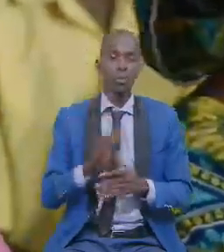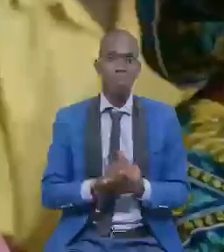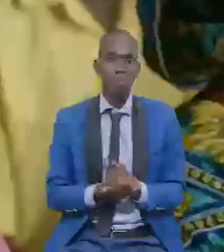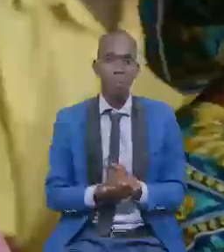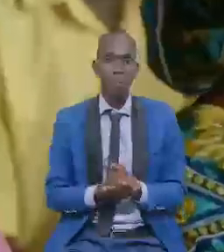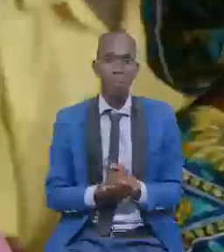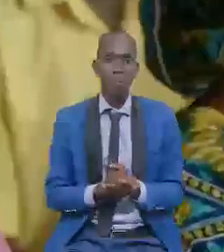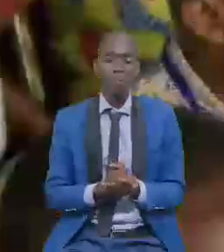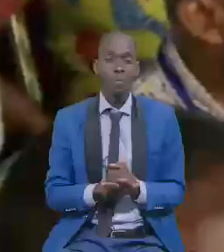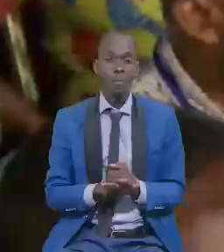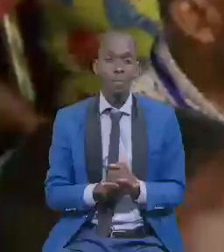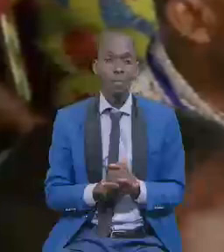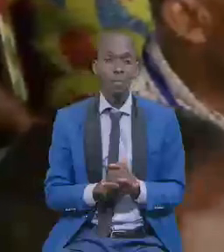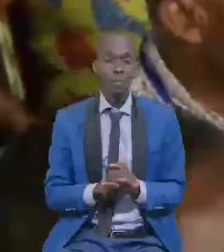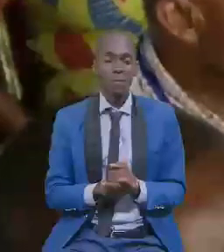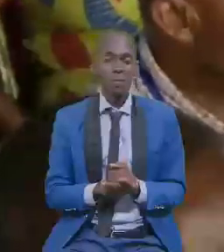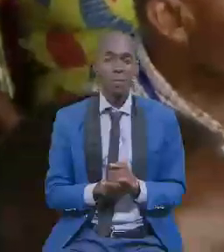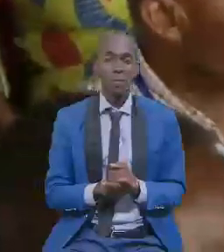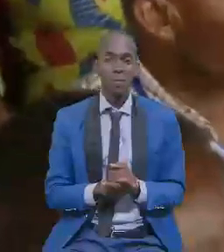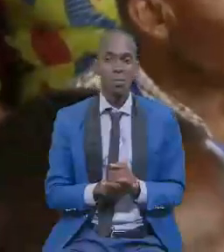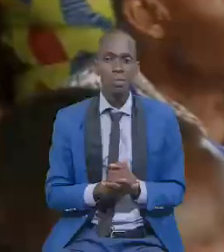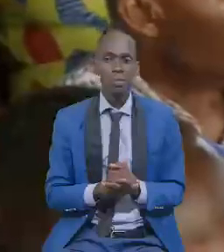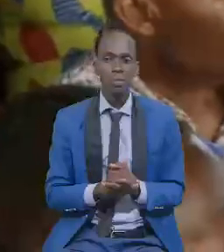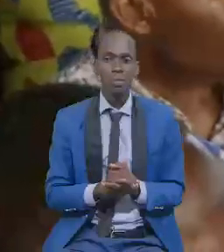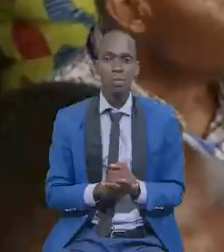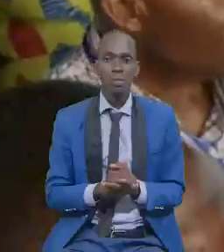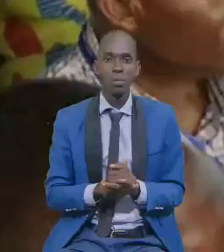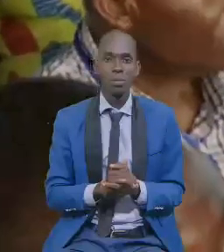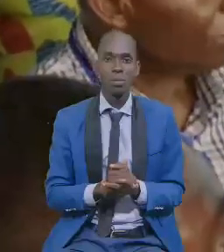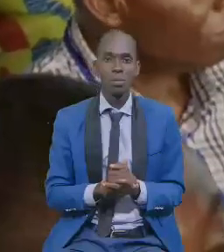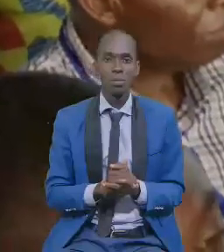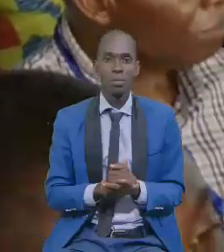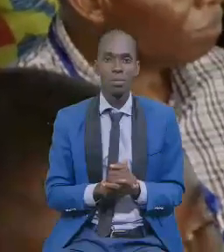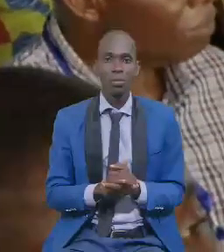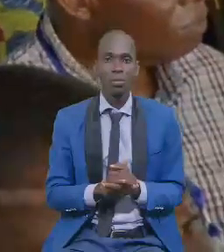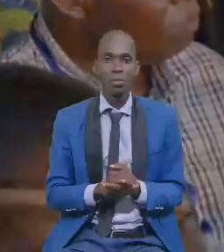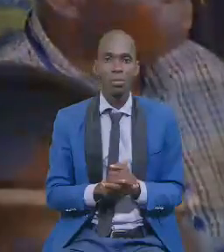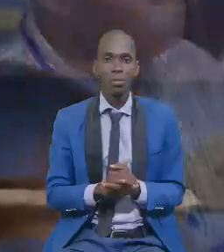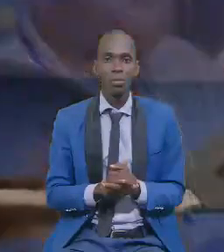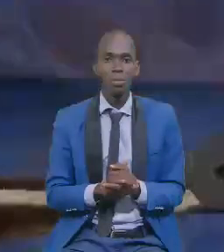Yeah.